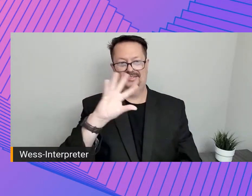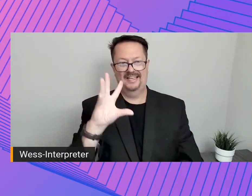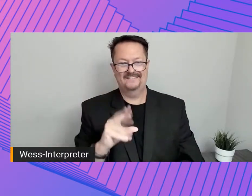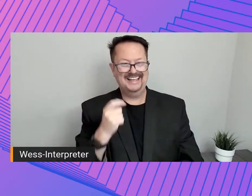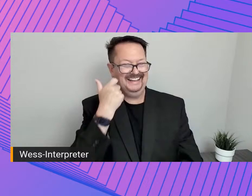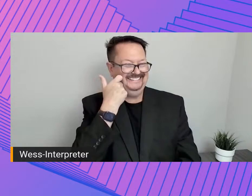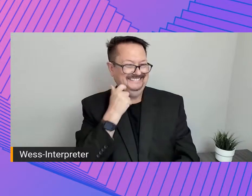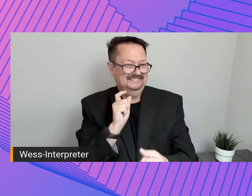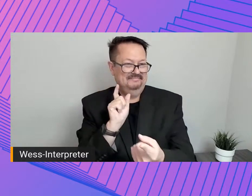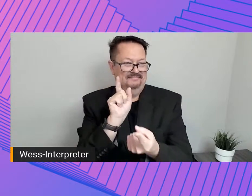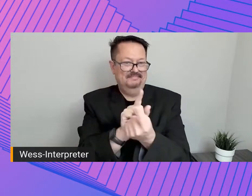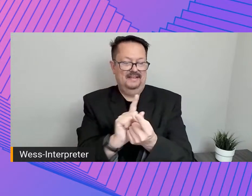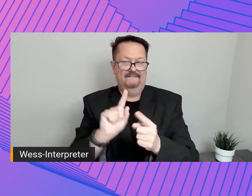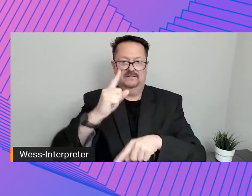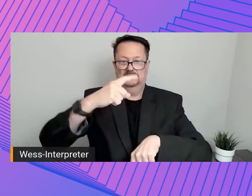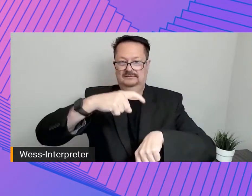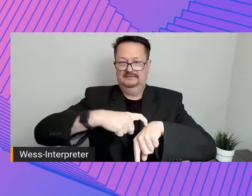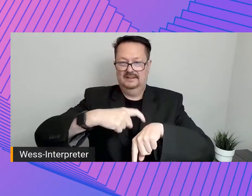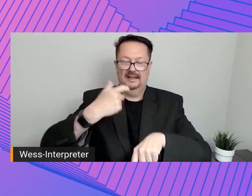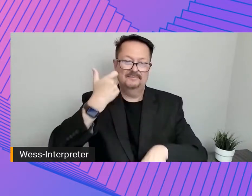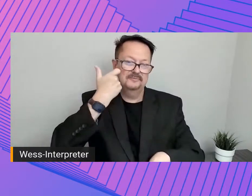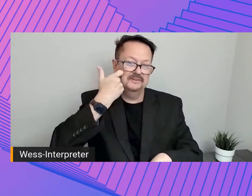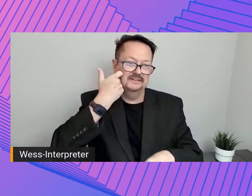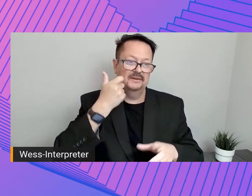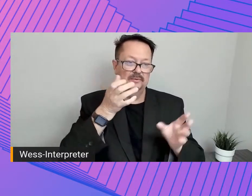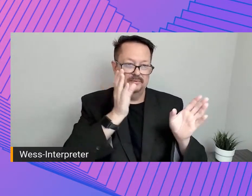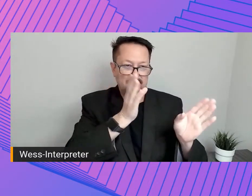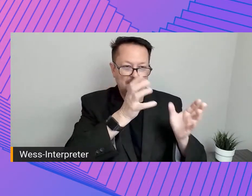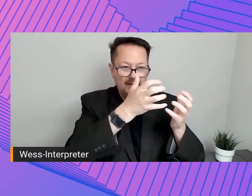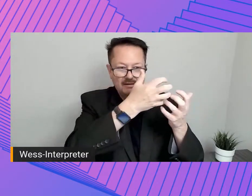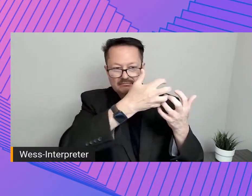meet for the first time here recently as we were preparing for